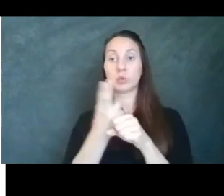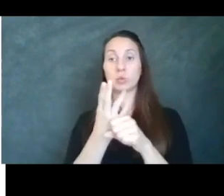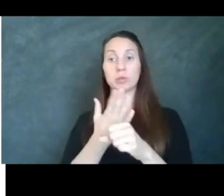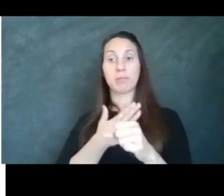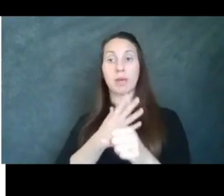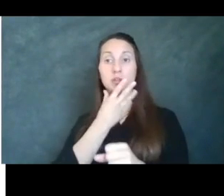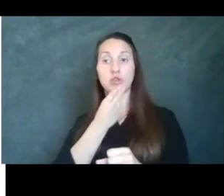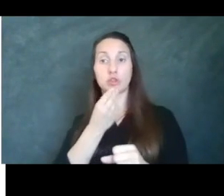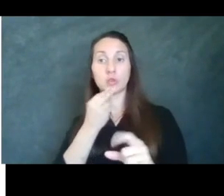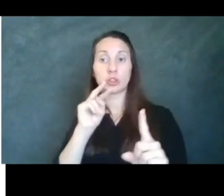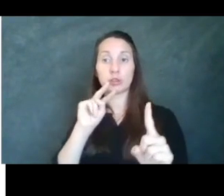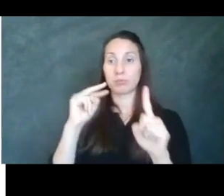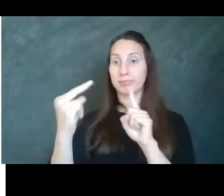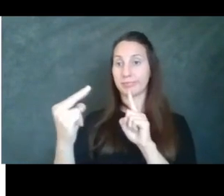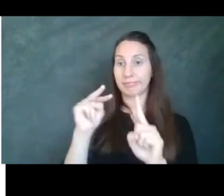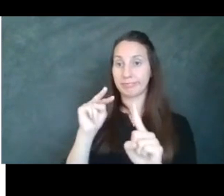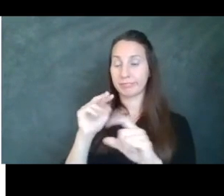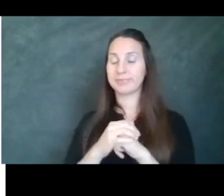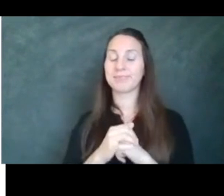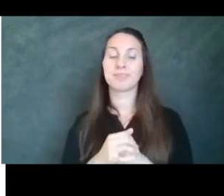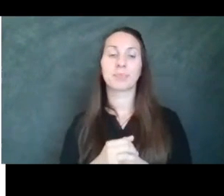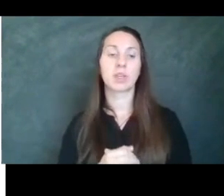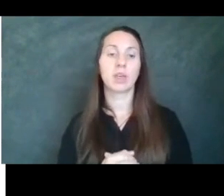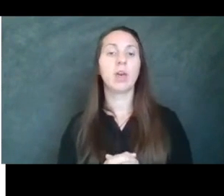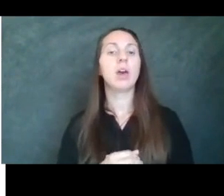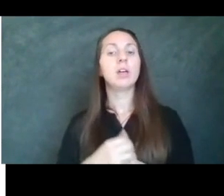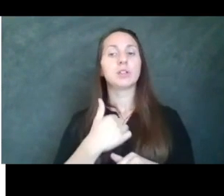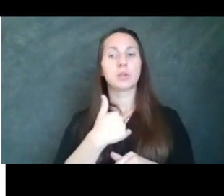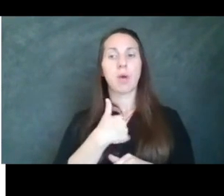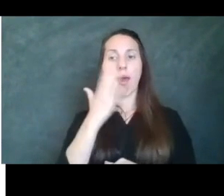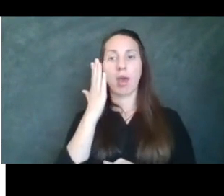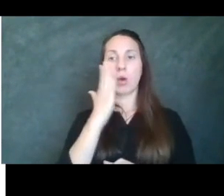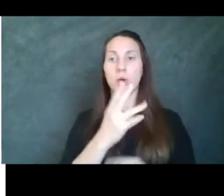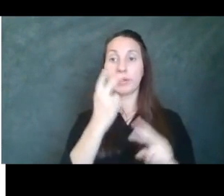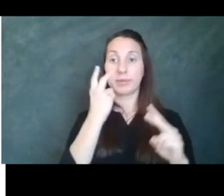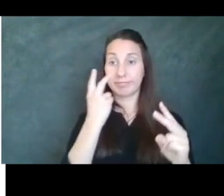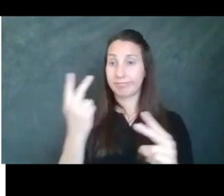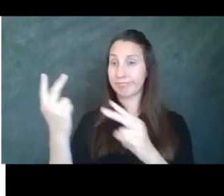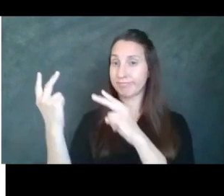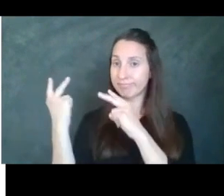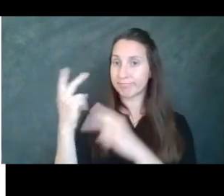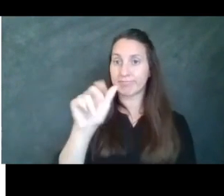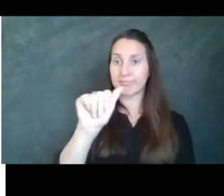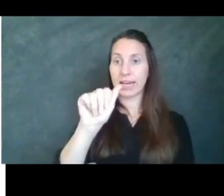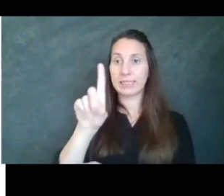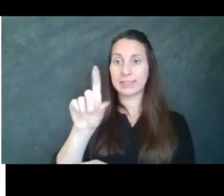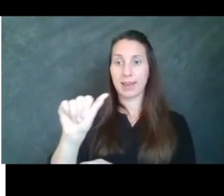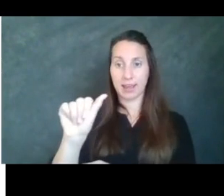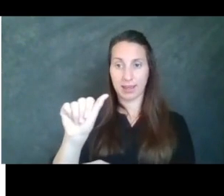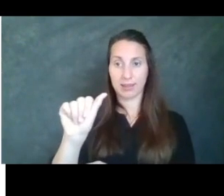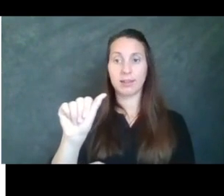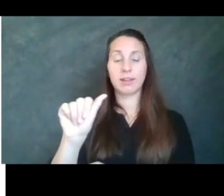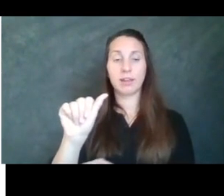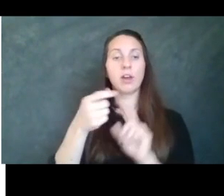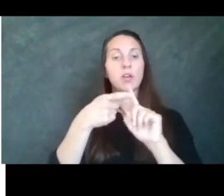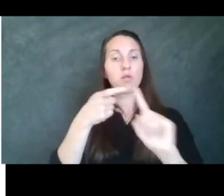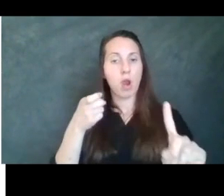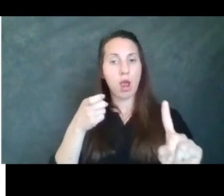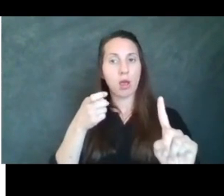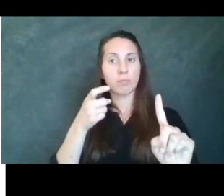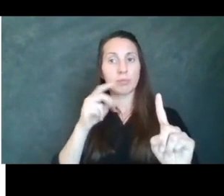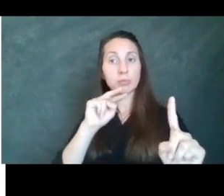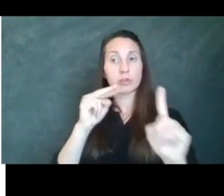So I'm going to reflect on the ADA from the